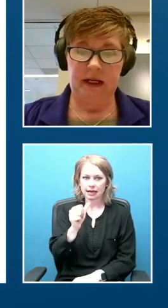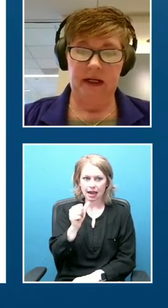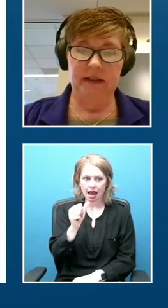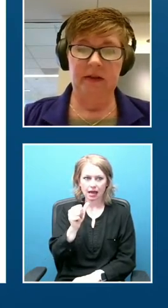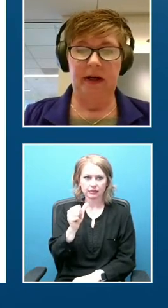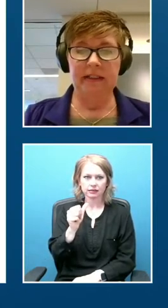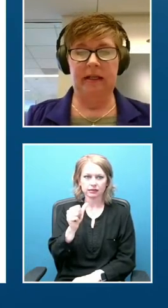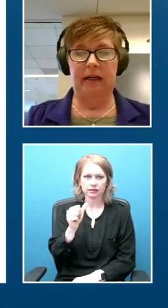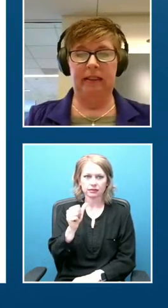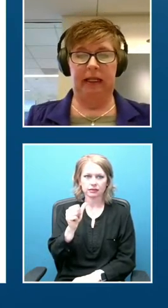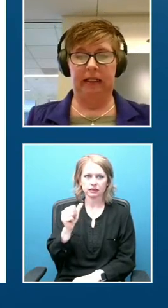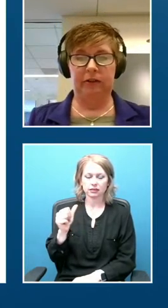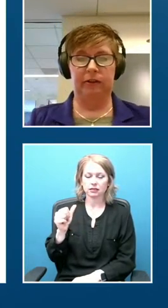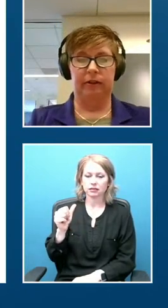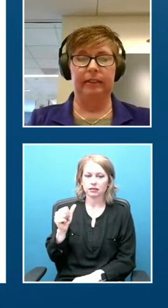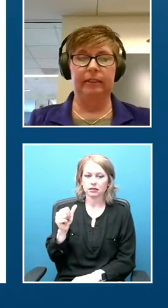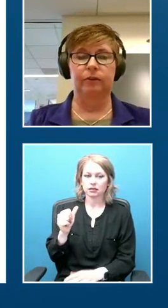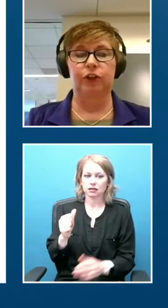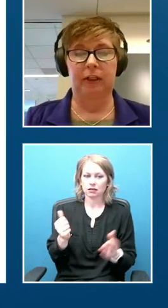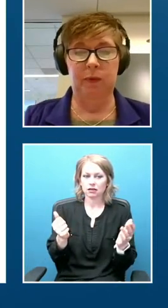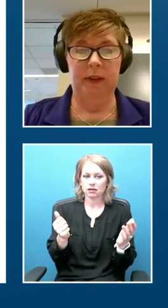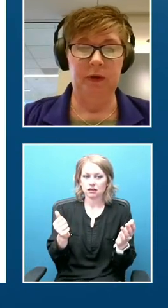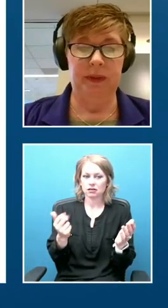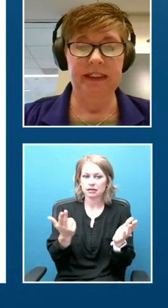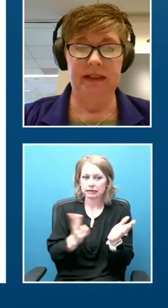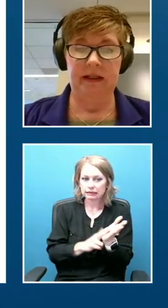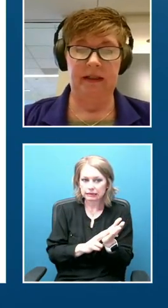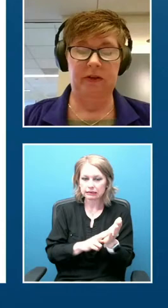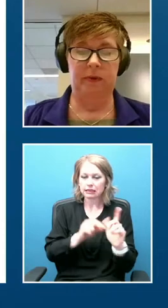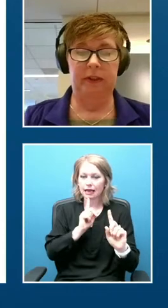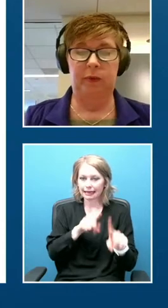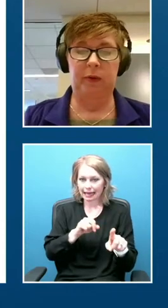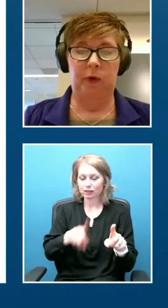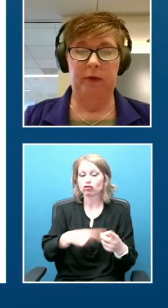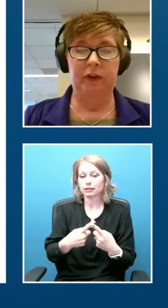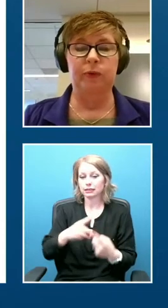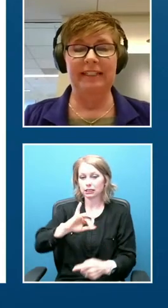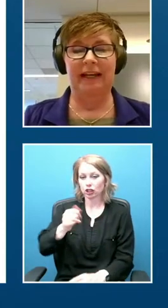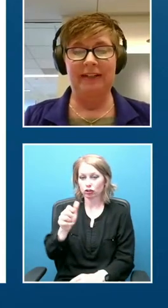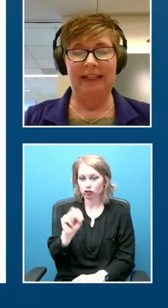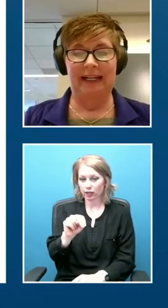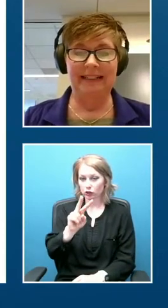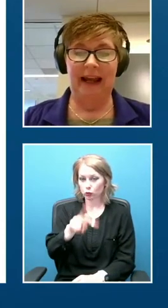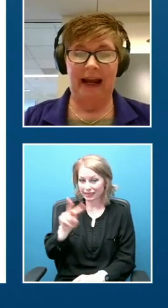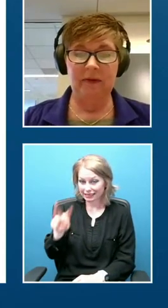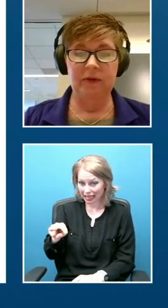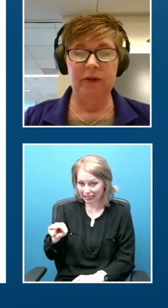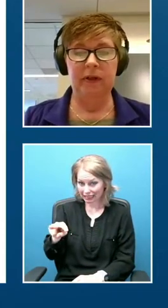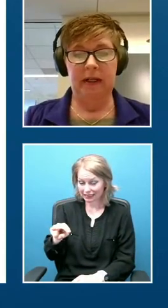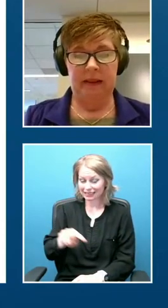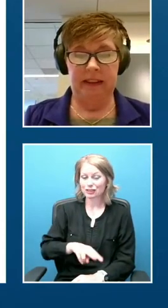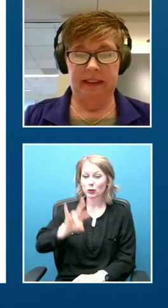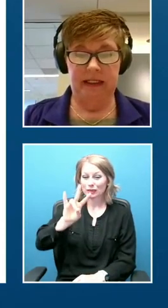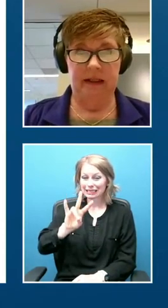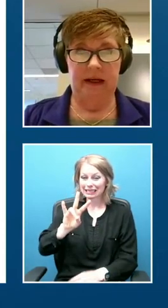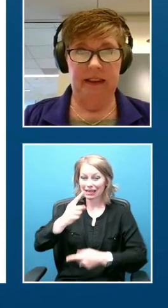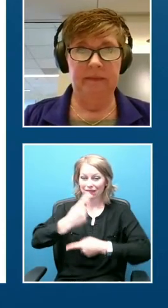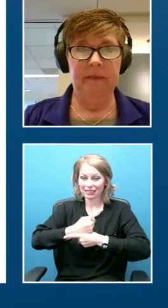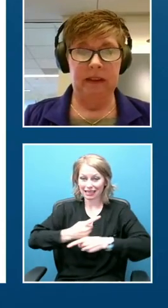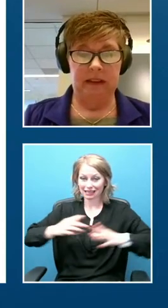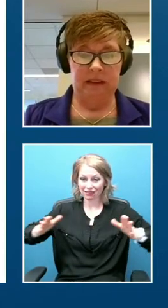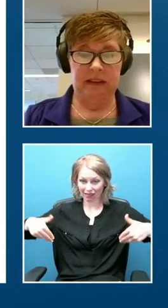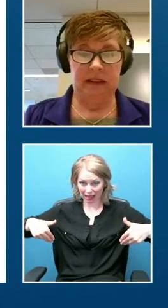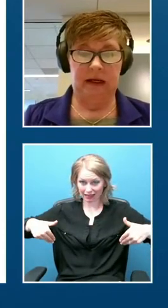good. Did not sign the answer until January 22nd, 2021, which was 7 days after the